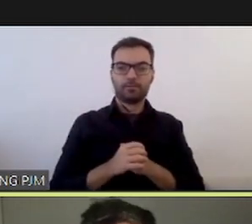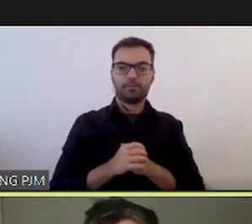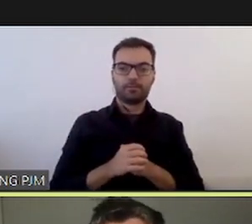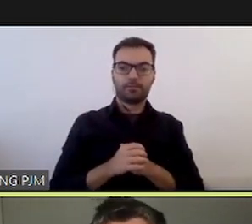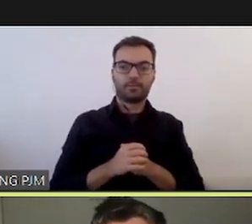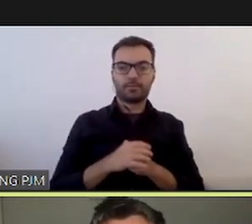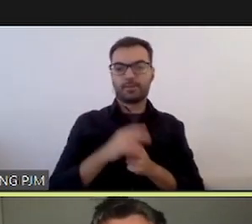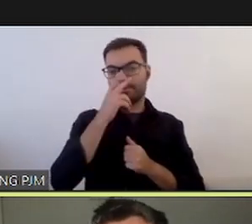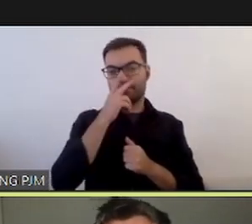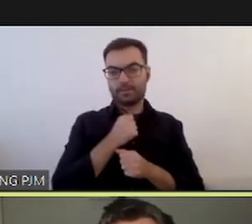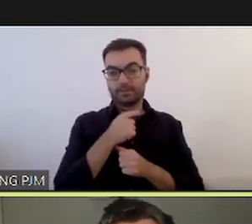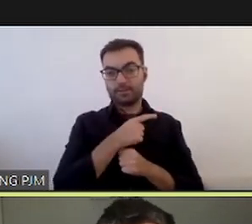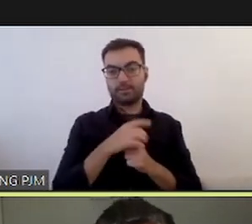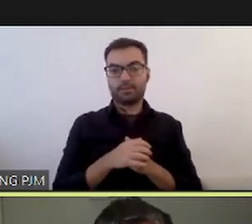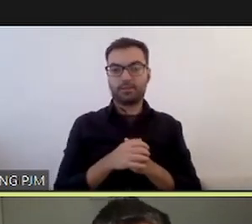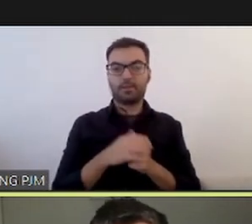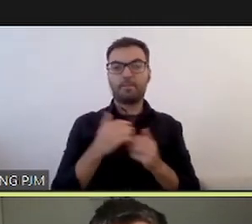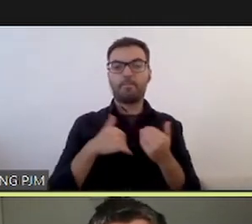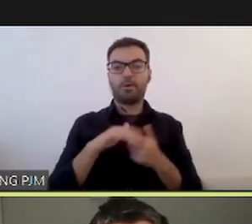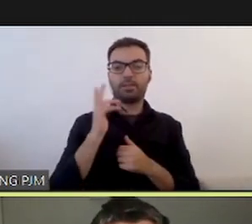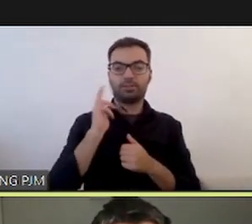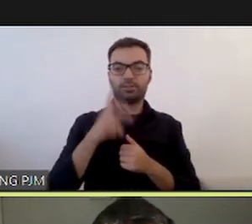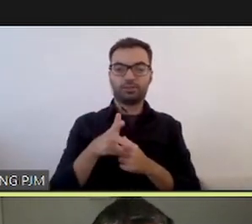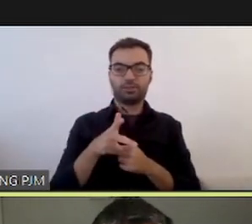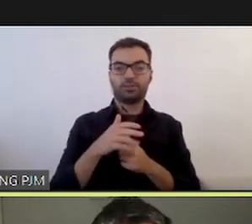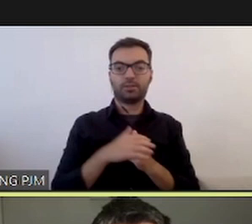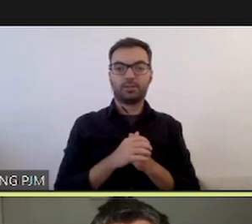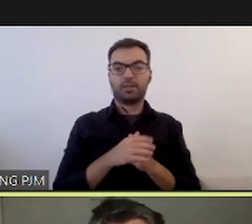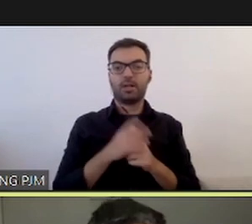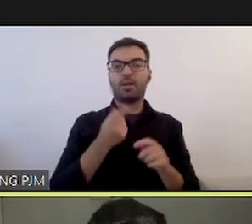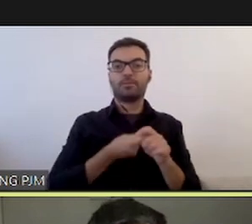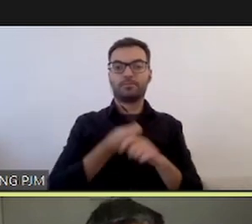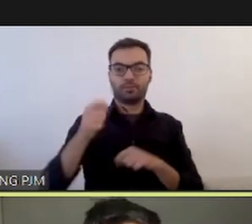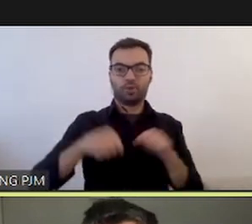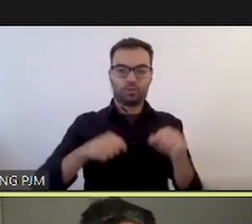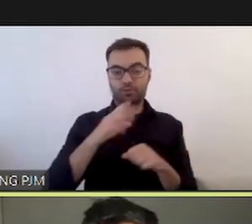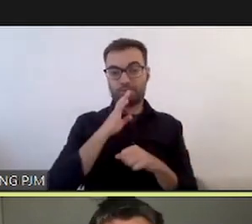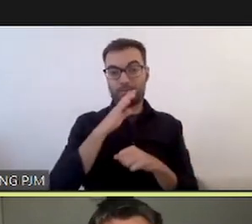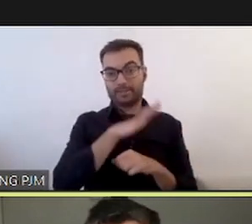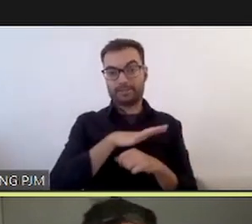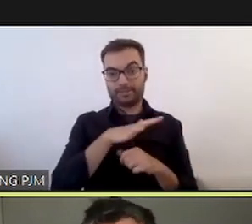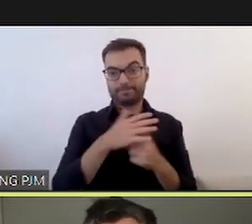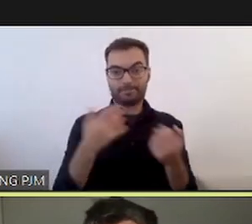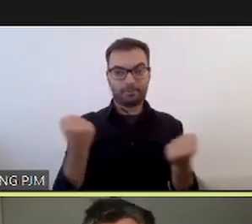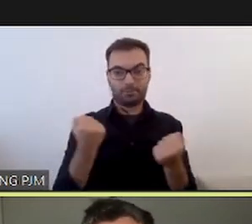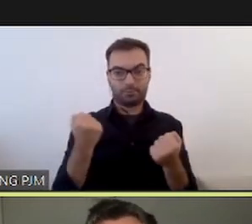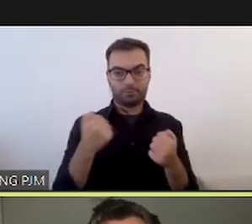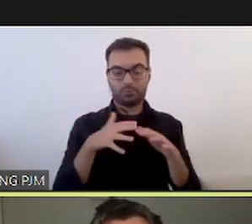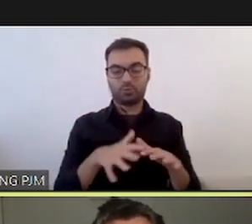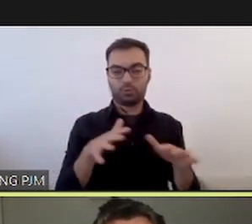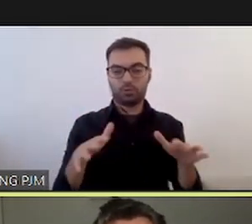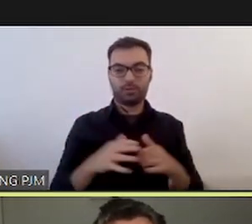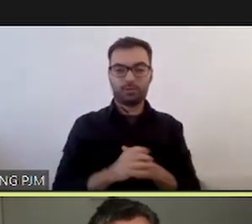you can see there is more than 3,000 lawsuits in the US. So this number is really growing.